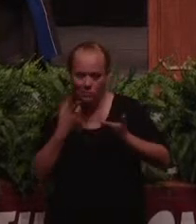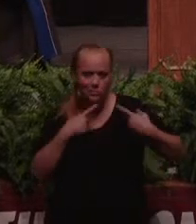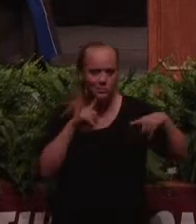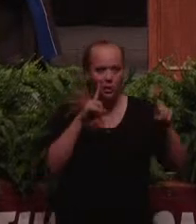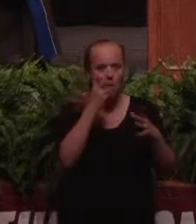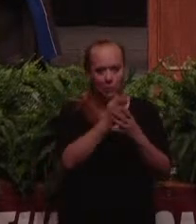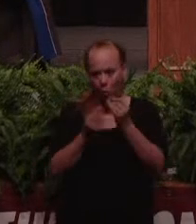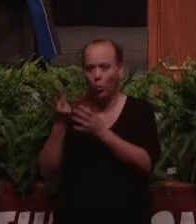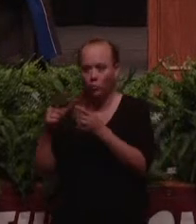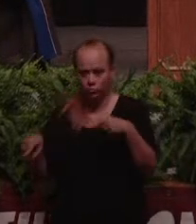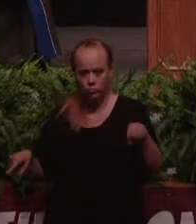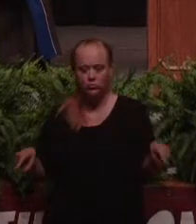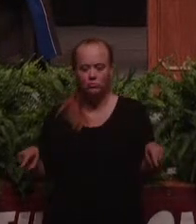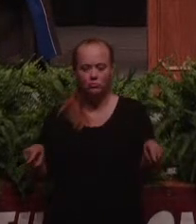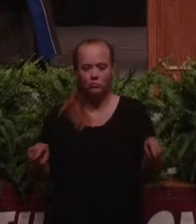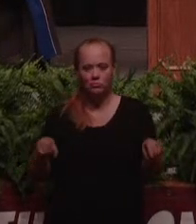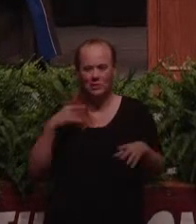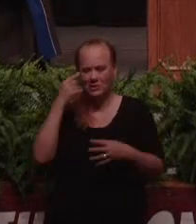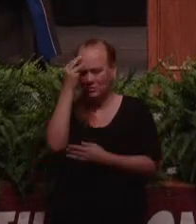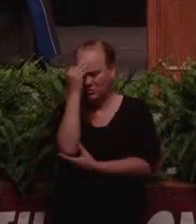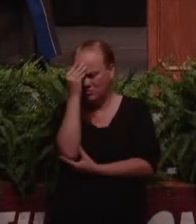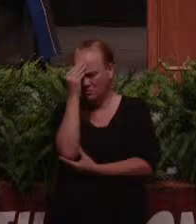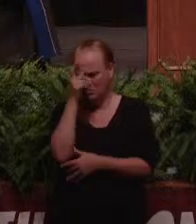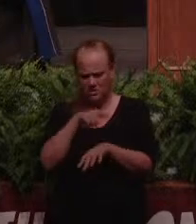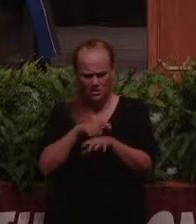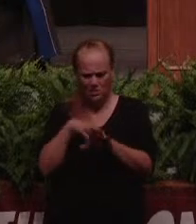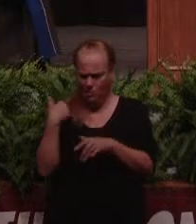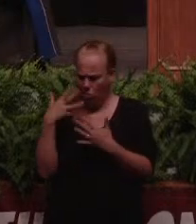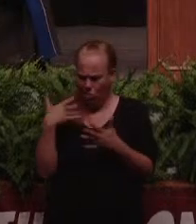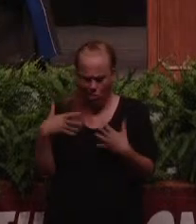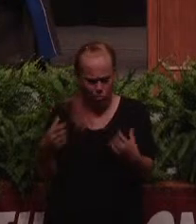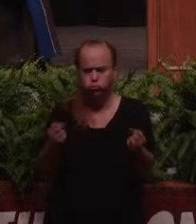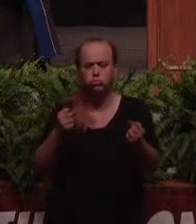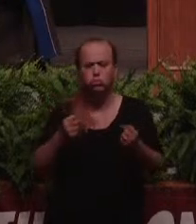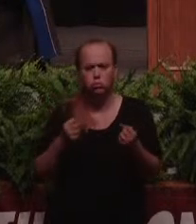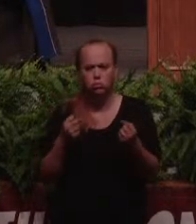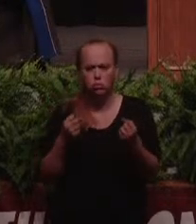success, wondering how time has flown by so fast,